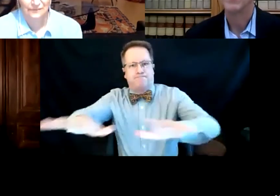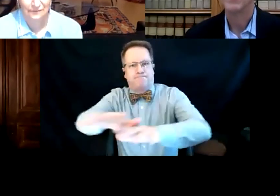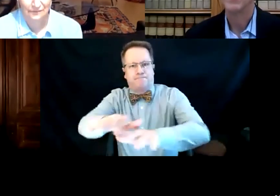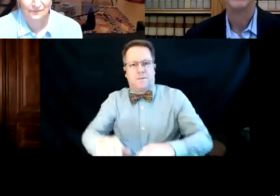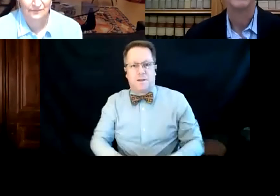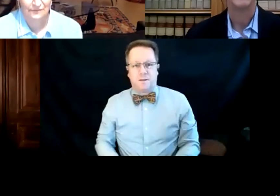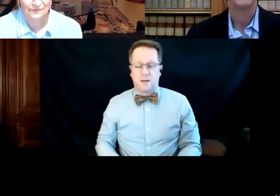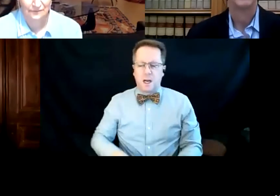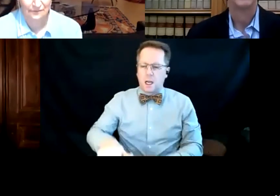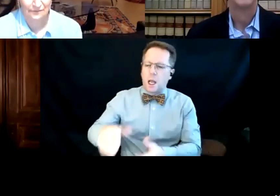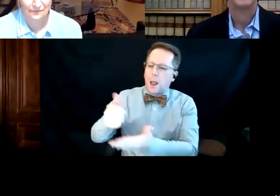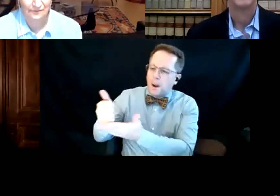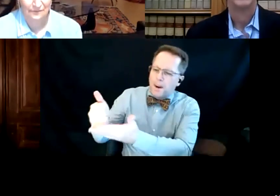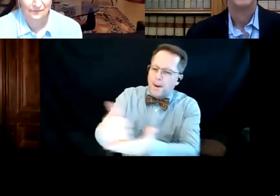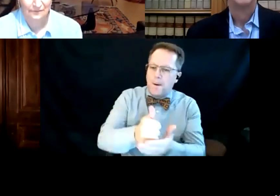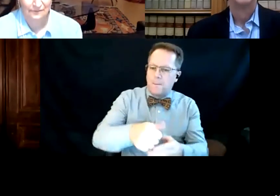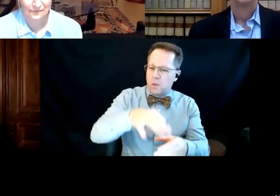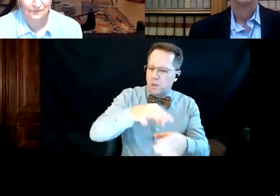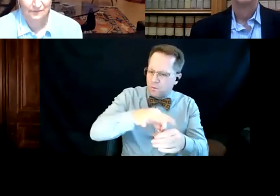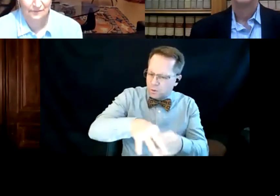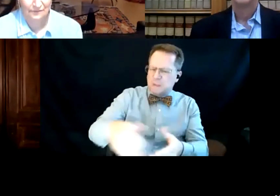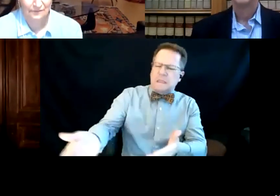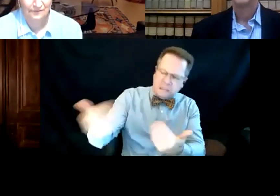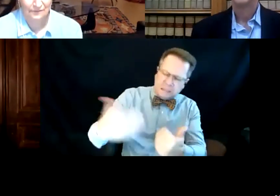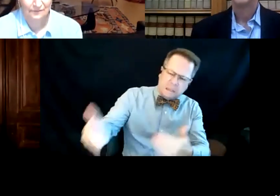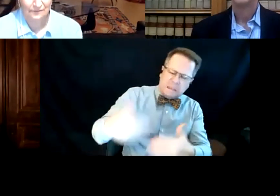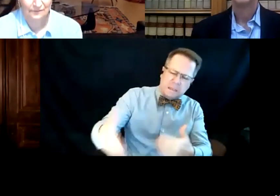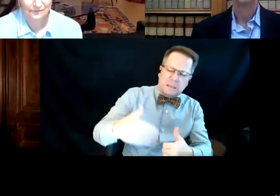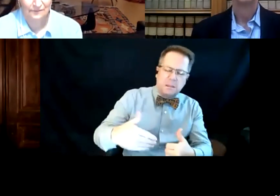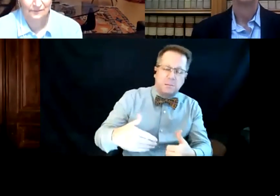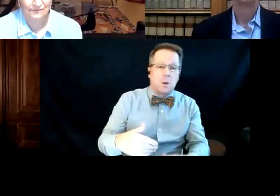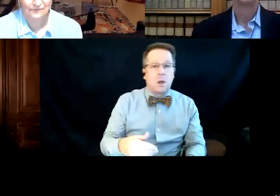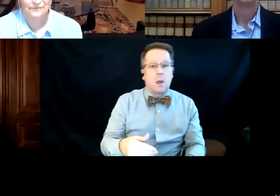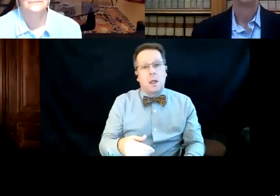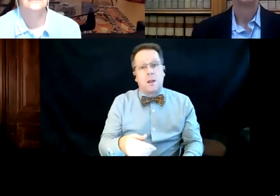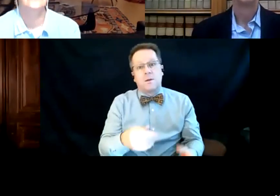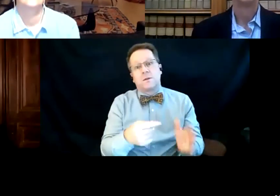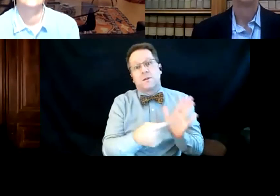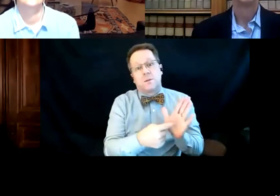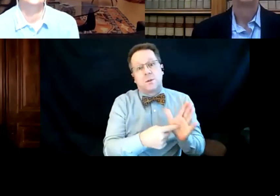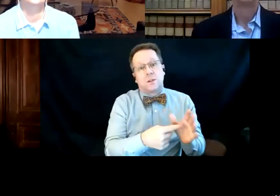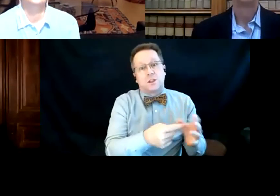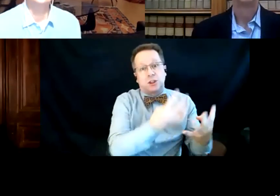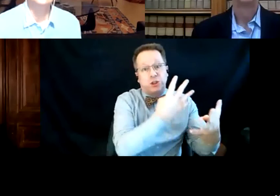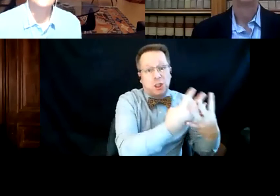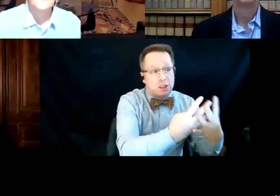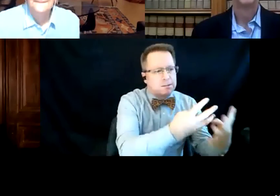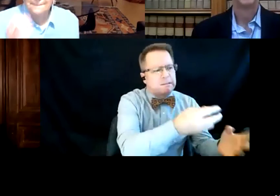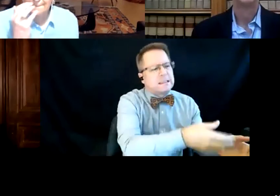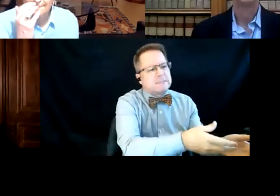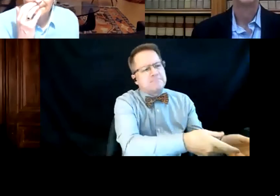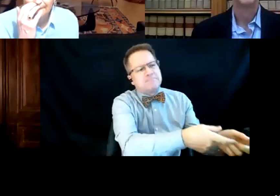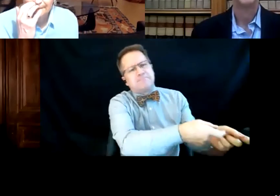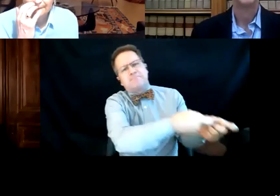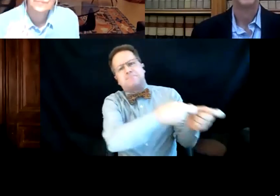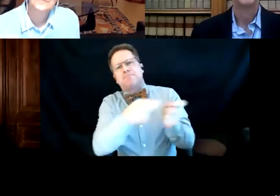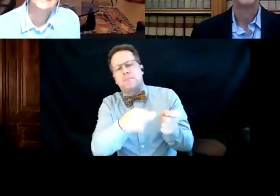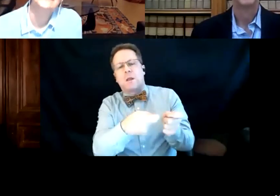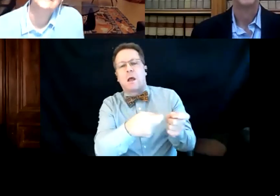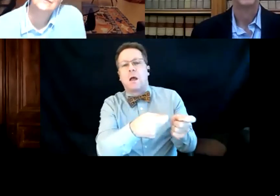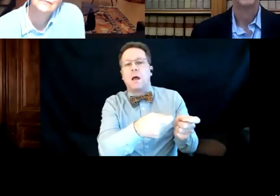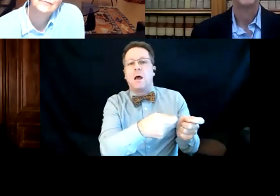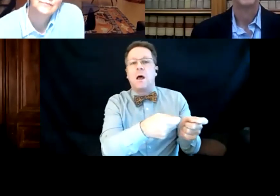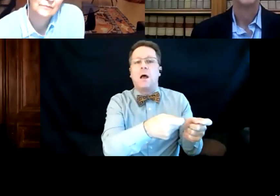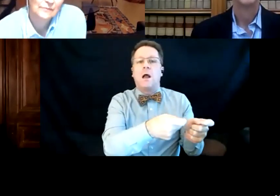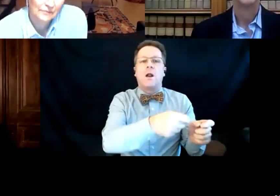during an election during COVID, we got hundreds of people out of jails and immigration detention centers during COVID. And each one of those people's